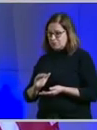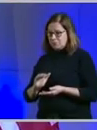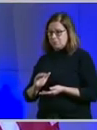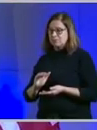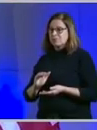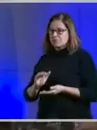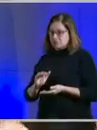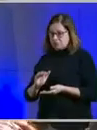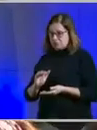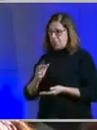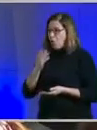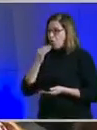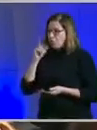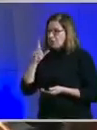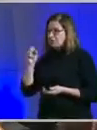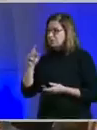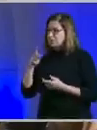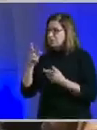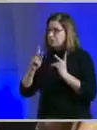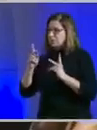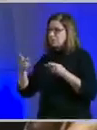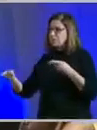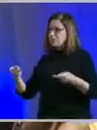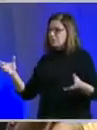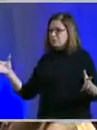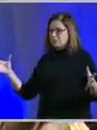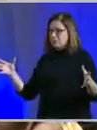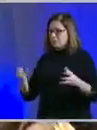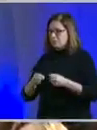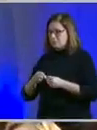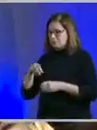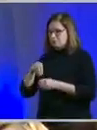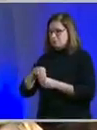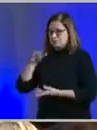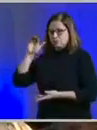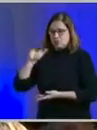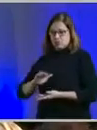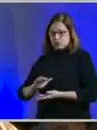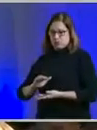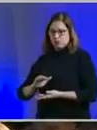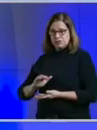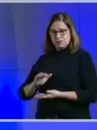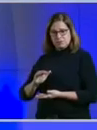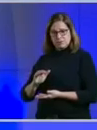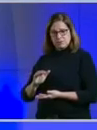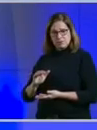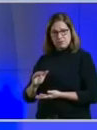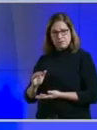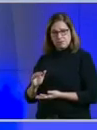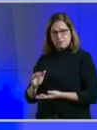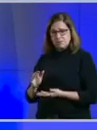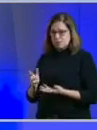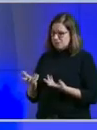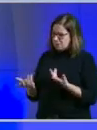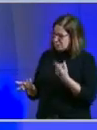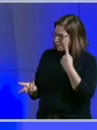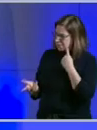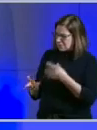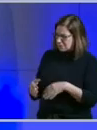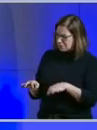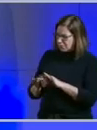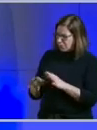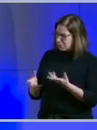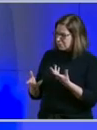really good changes as a result of that. So from your time here, what do you think are some important areas for us to keep investing in